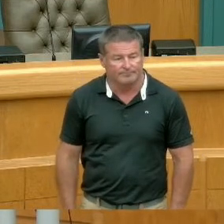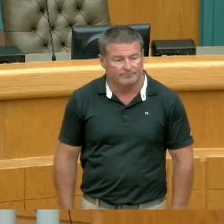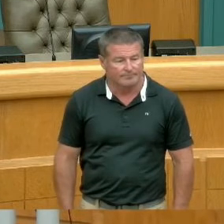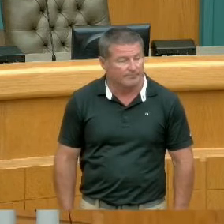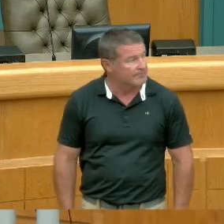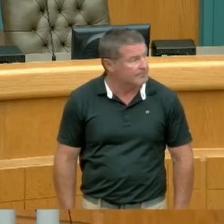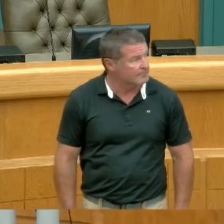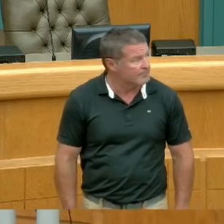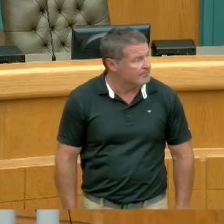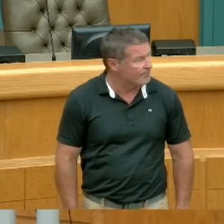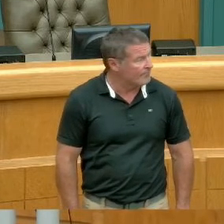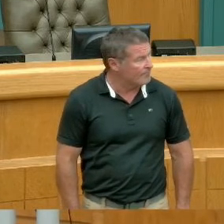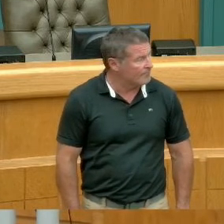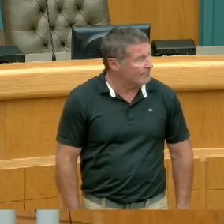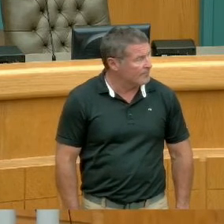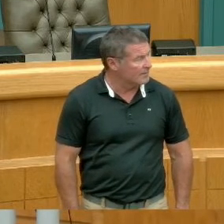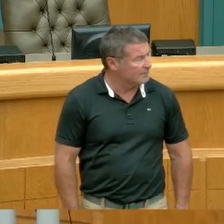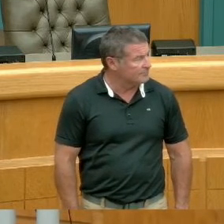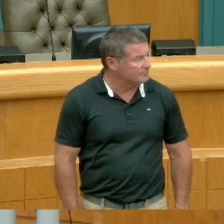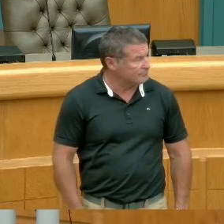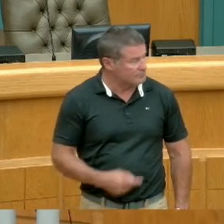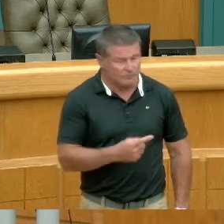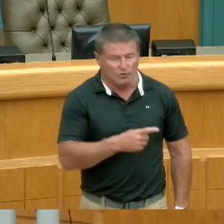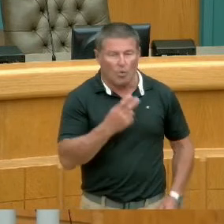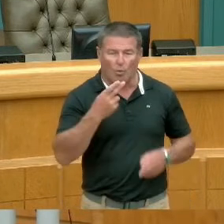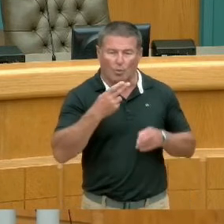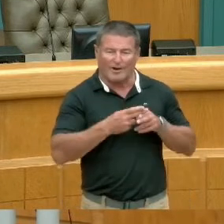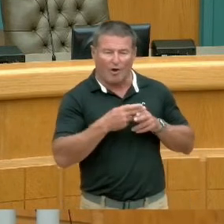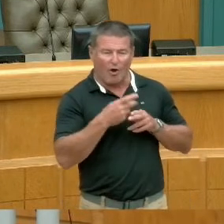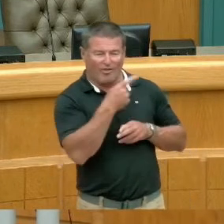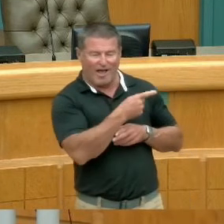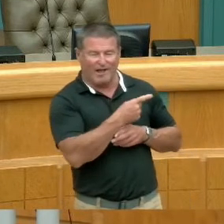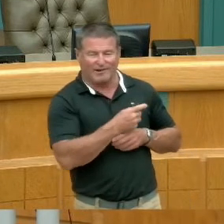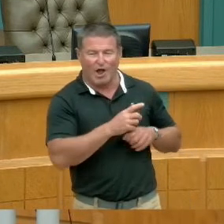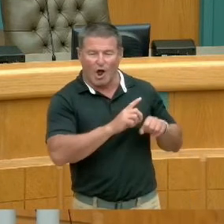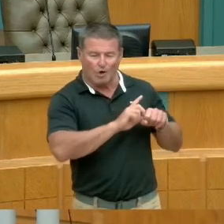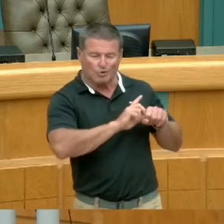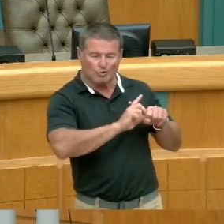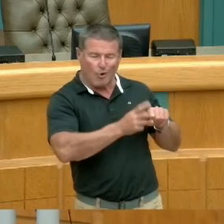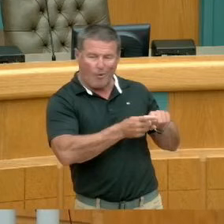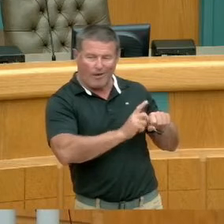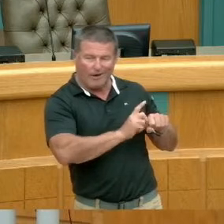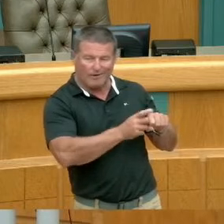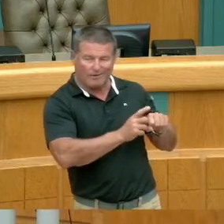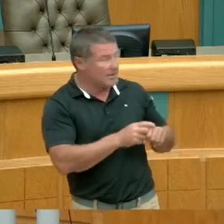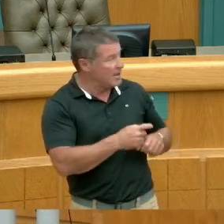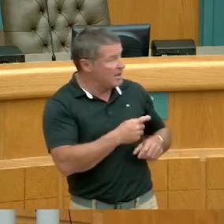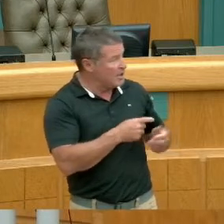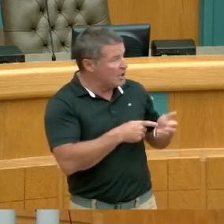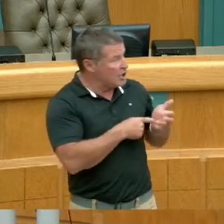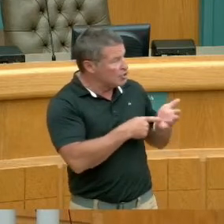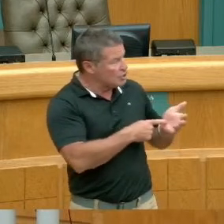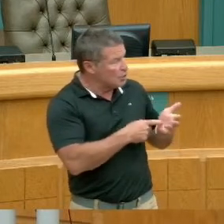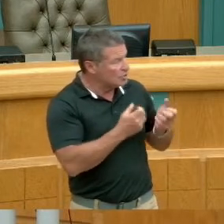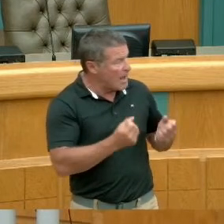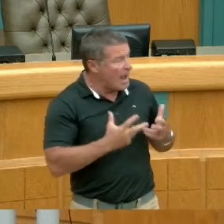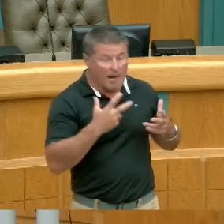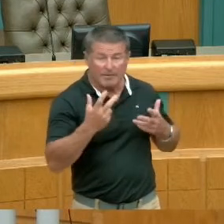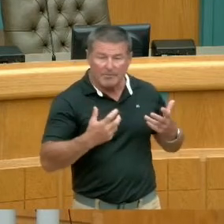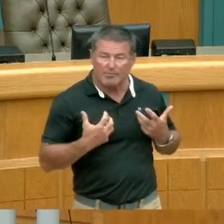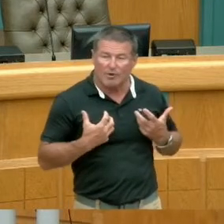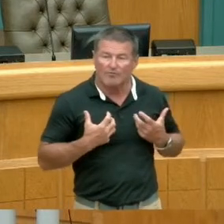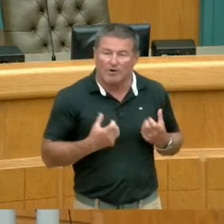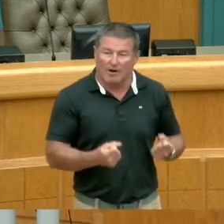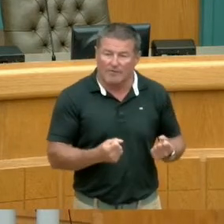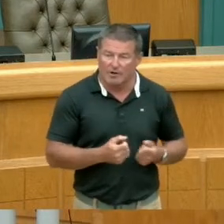Let's look at the our donut here that we referred to. This shows recovery rates and puts into perspective the total cases in